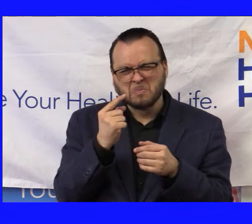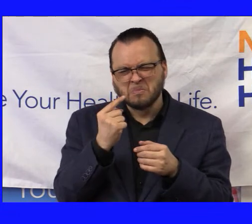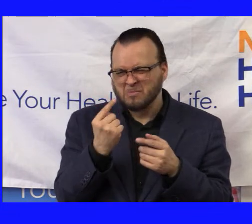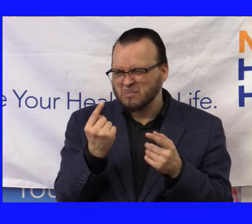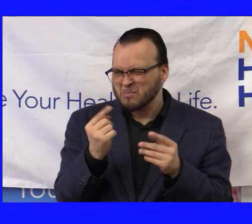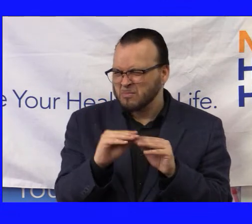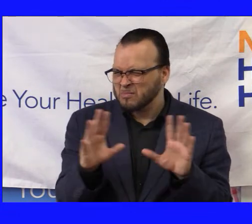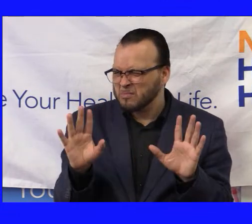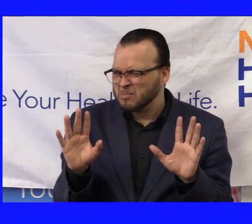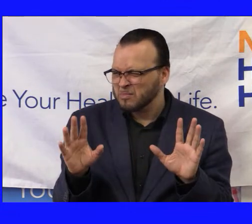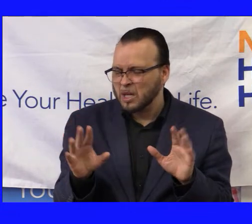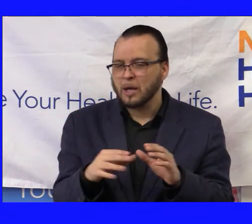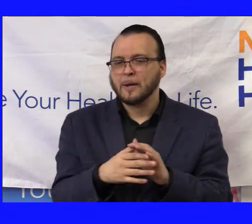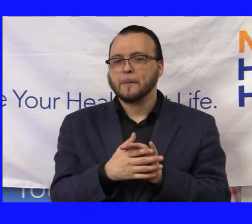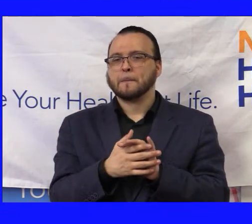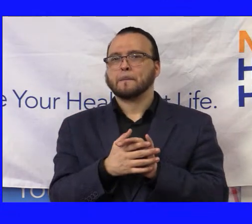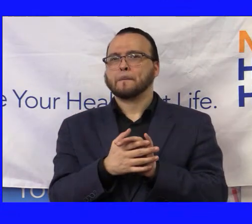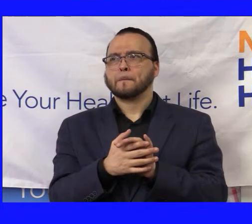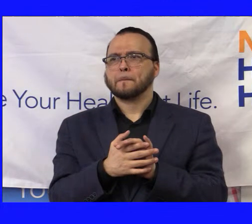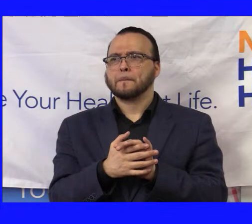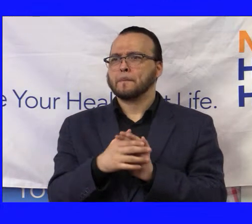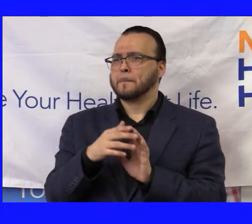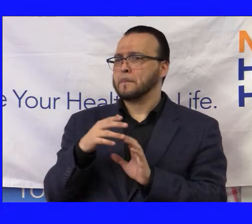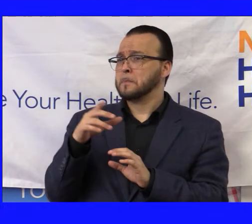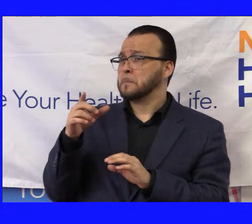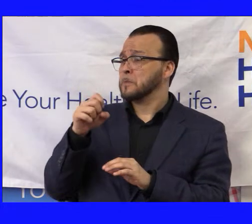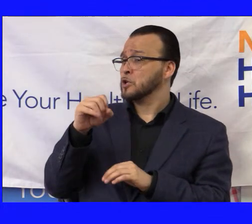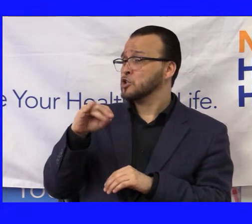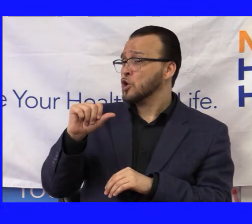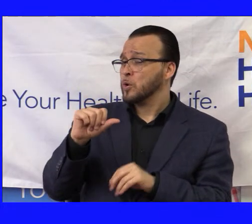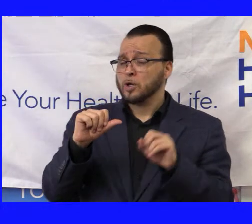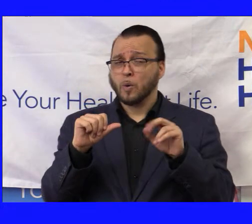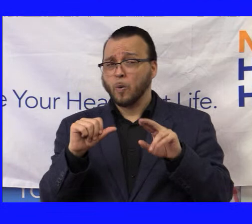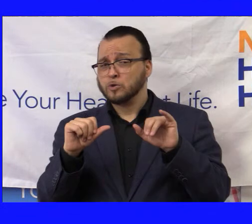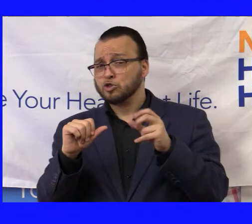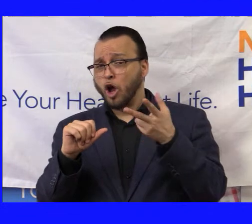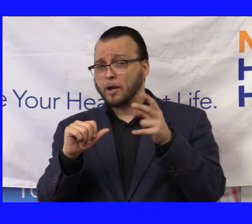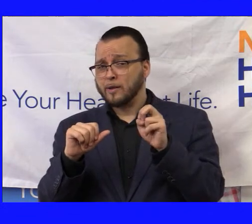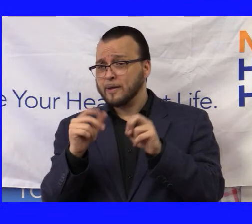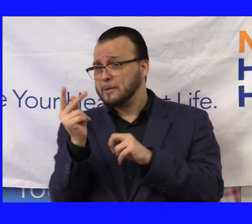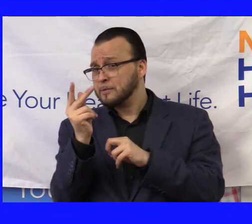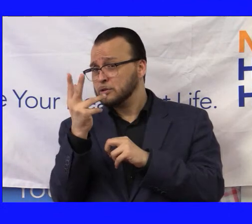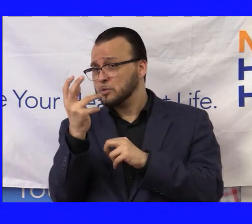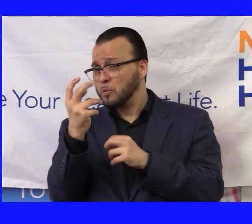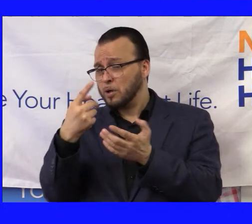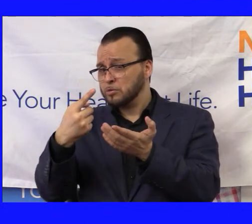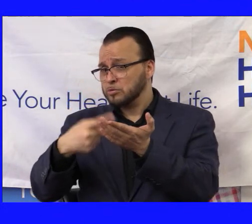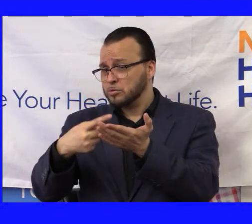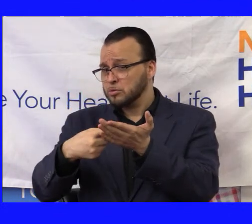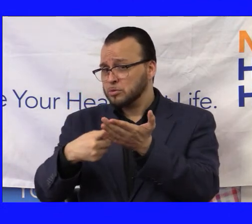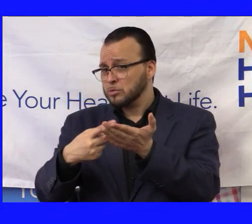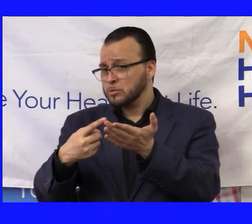So Sonia or Jonathan, do you guys want to go over the initial and the new dollar amounts?